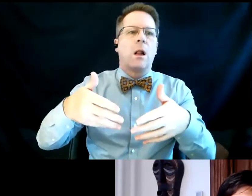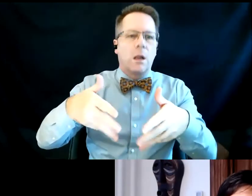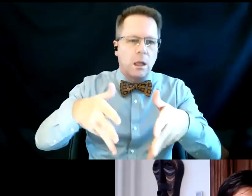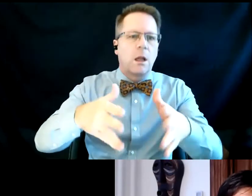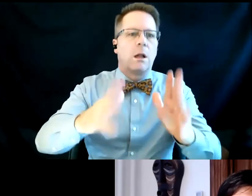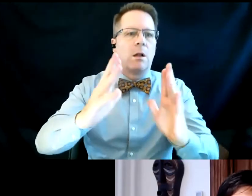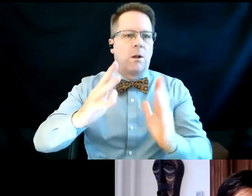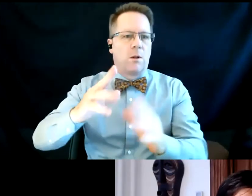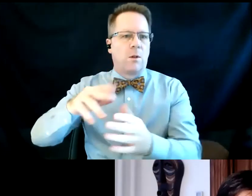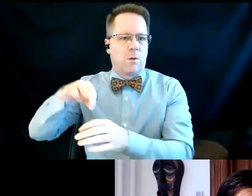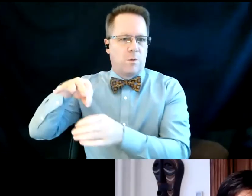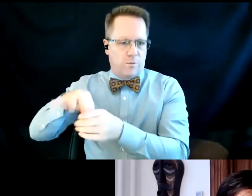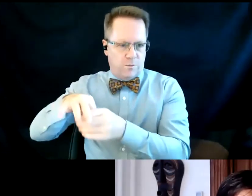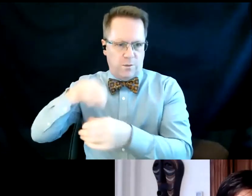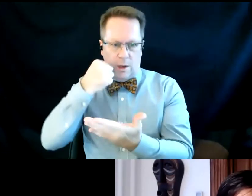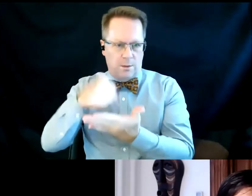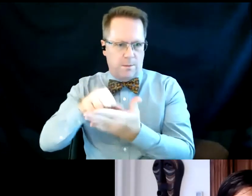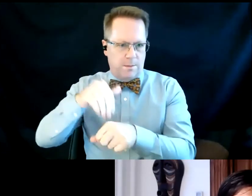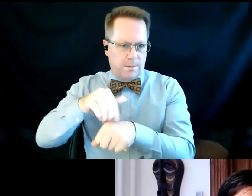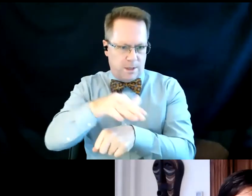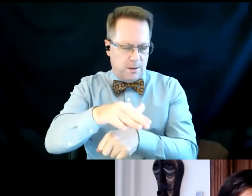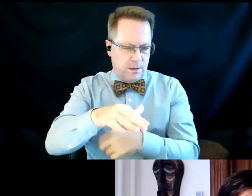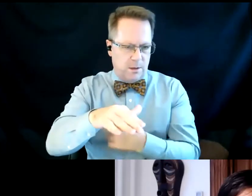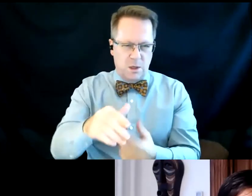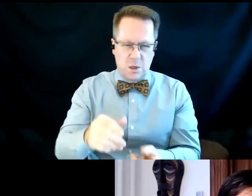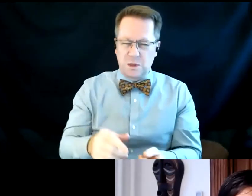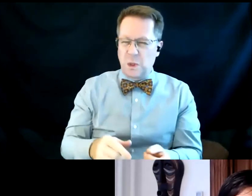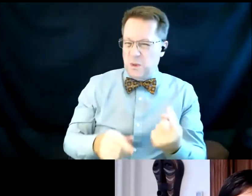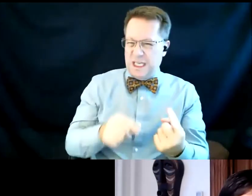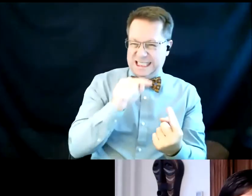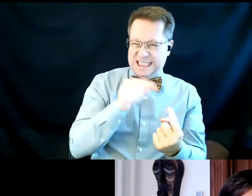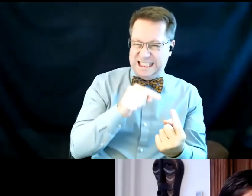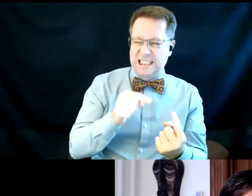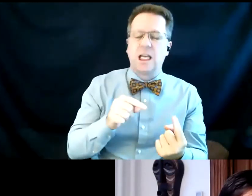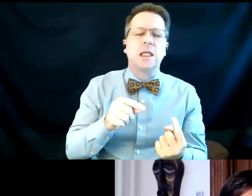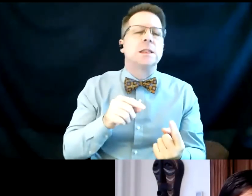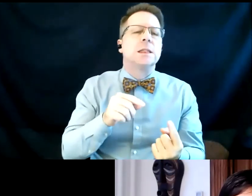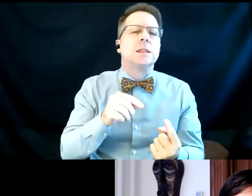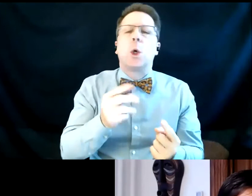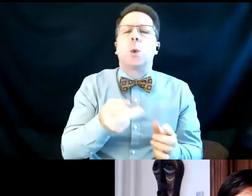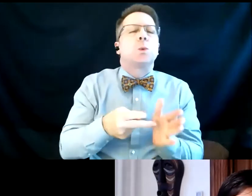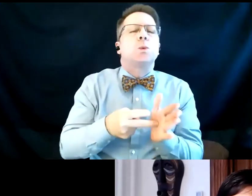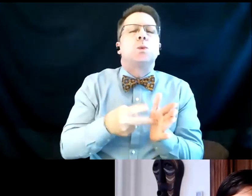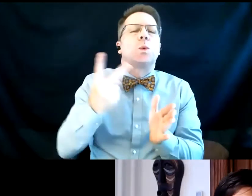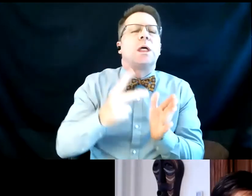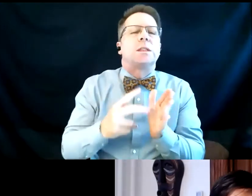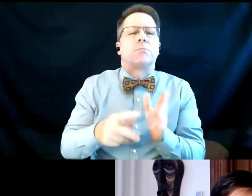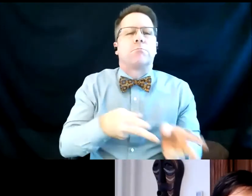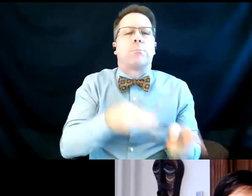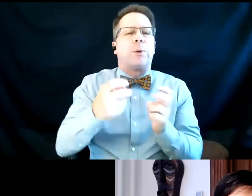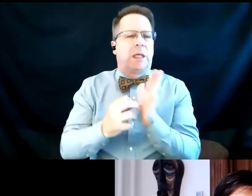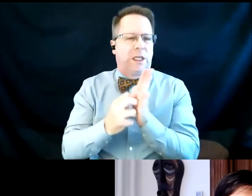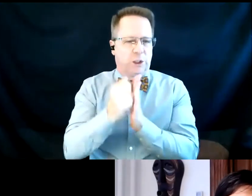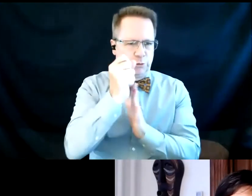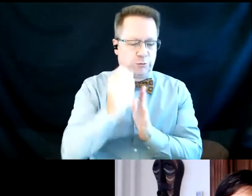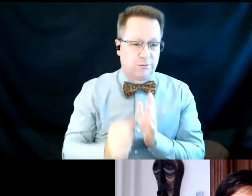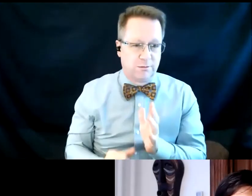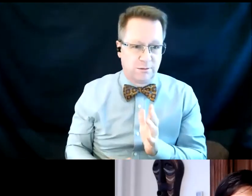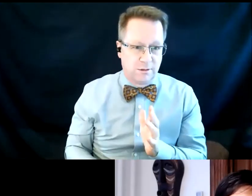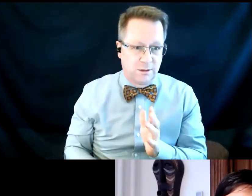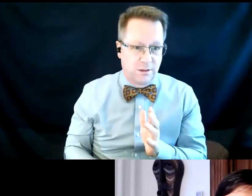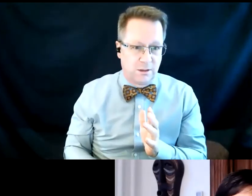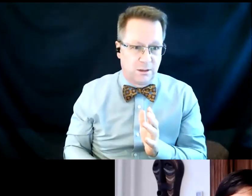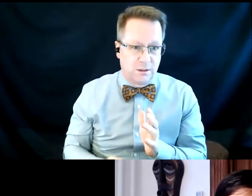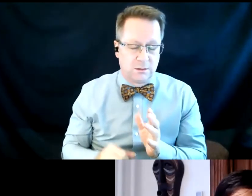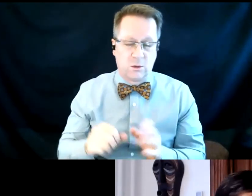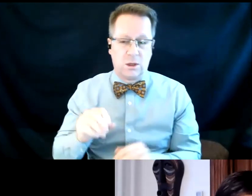on behalf of a 2-time cancer survivor who was immunocompromised. Tennessee's position was, if you can physically travel to a polling